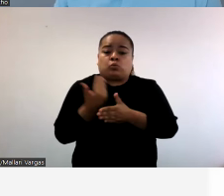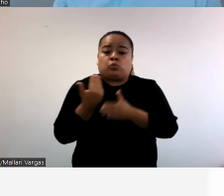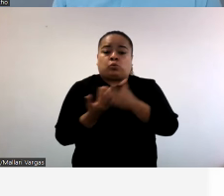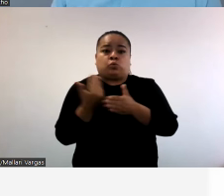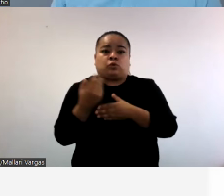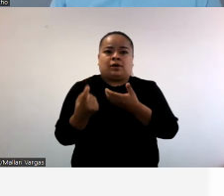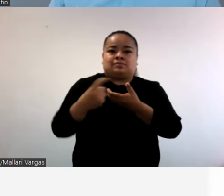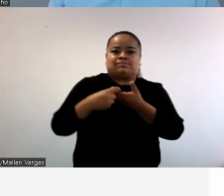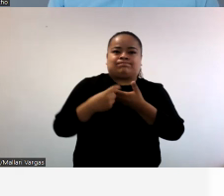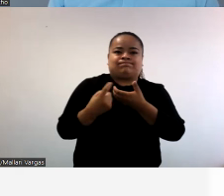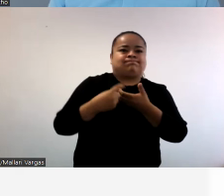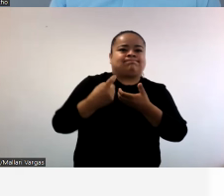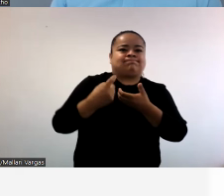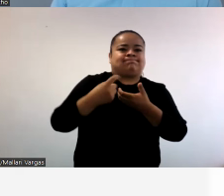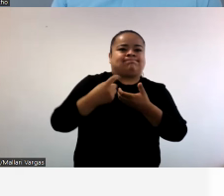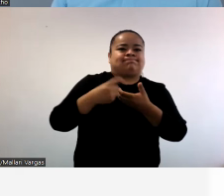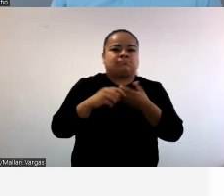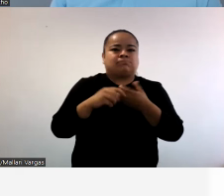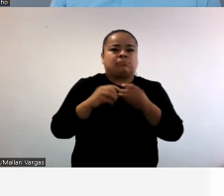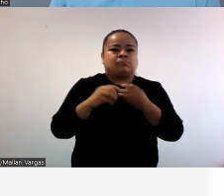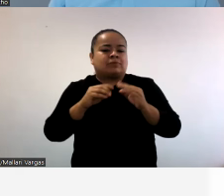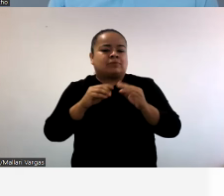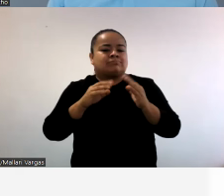Several people are connecting now.